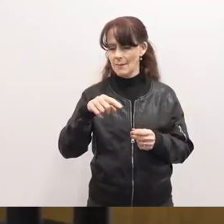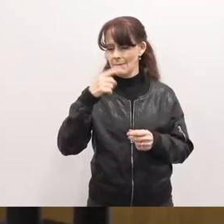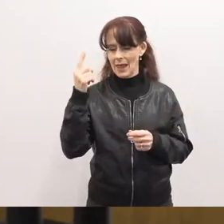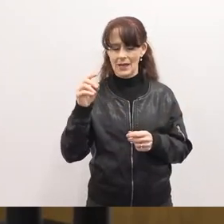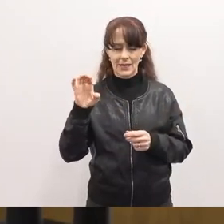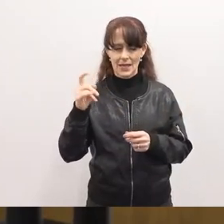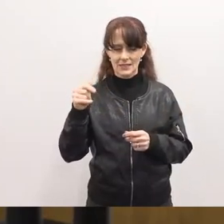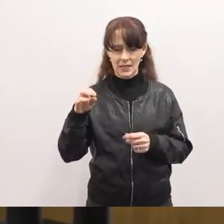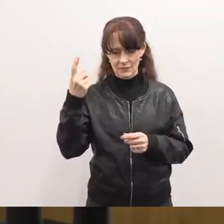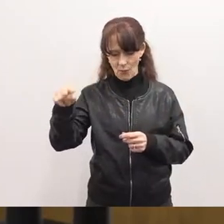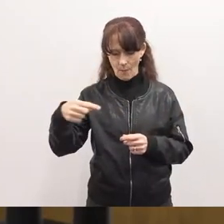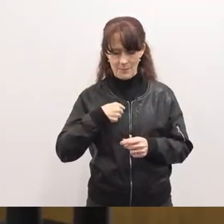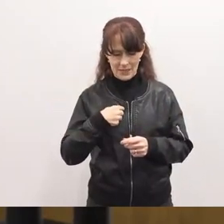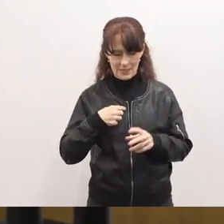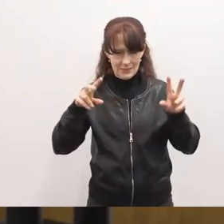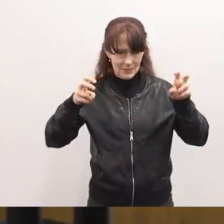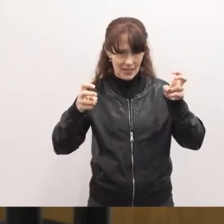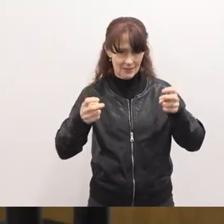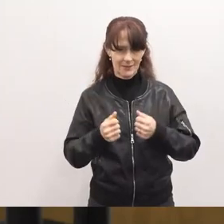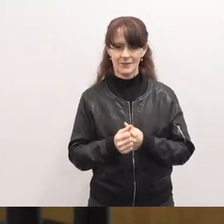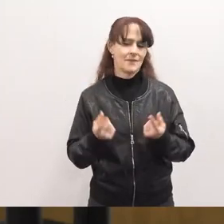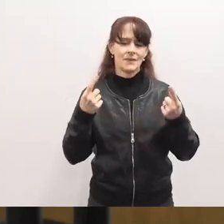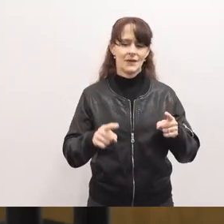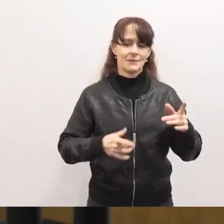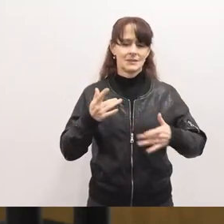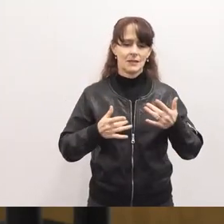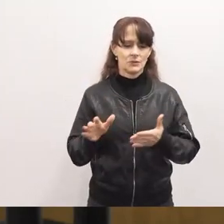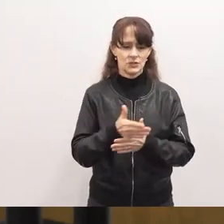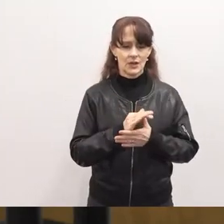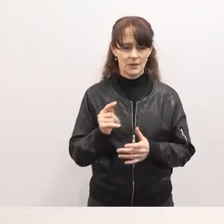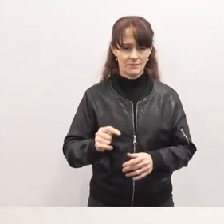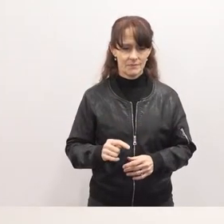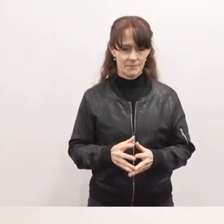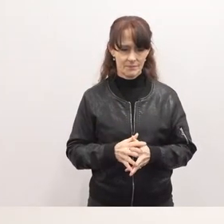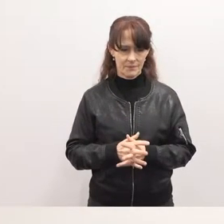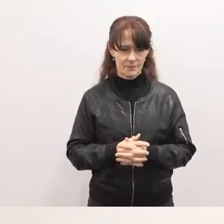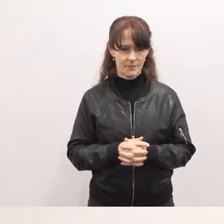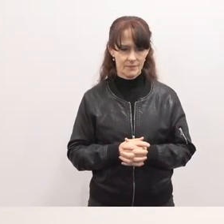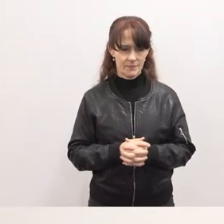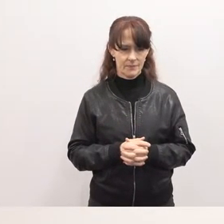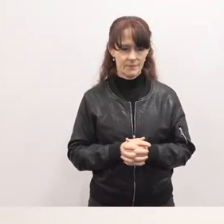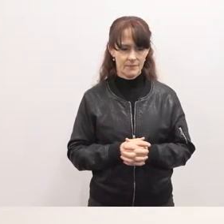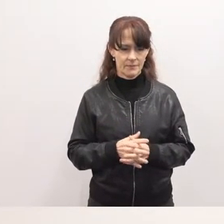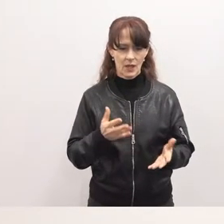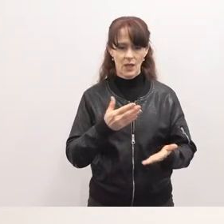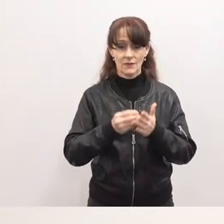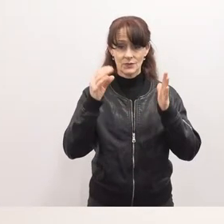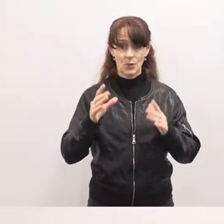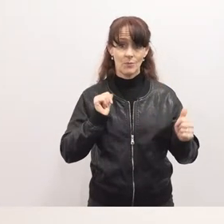pretty excited about this year's event. So I just wanted to make sure I shared. It's going to have some student performers.